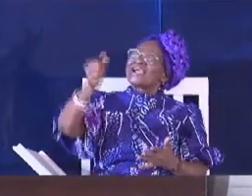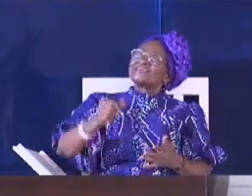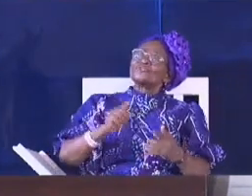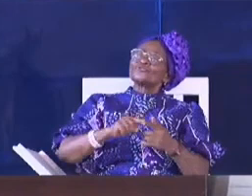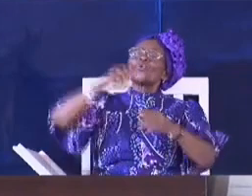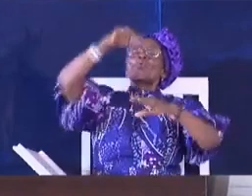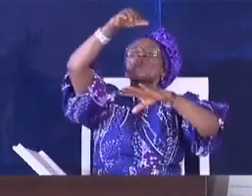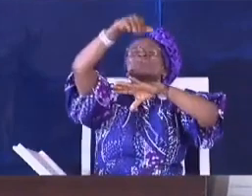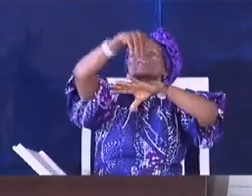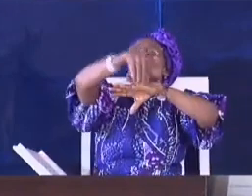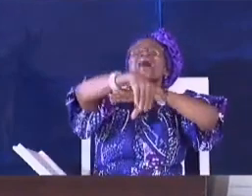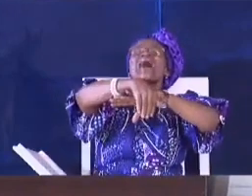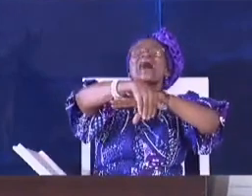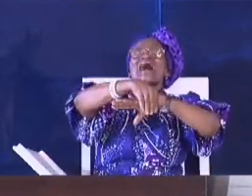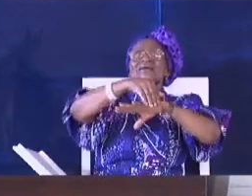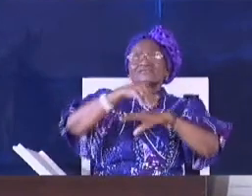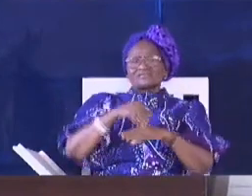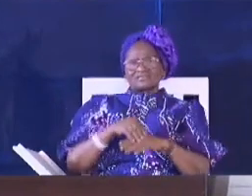Tonight,